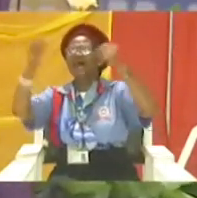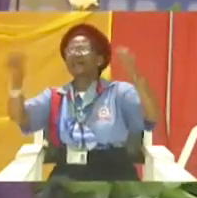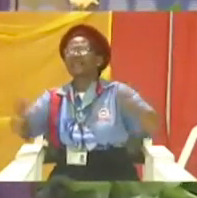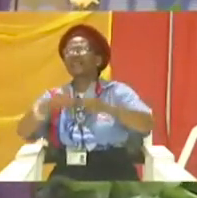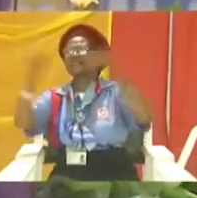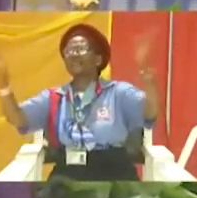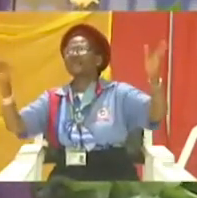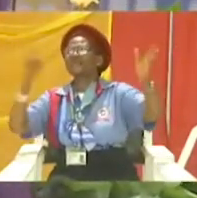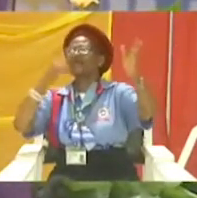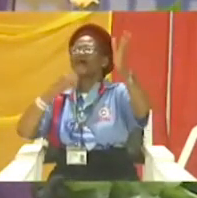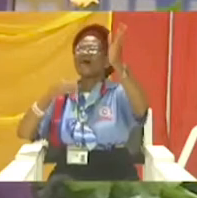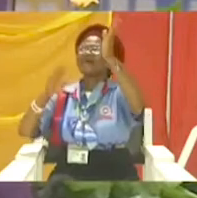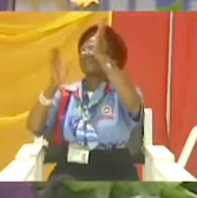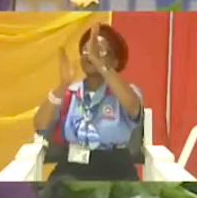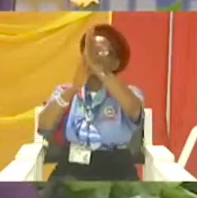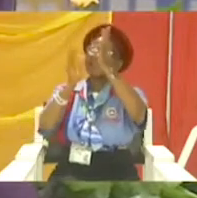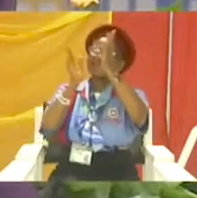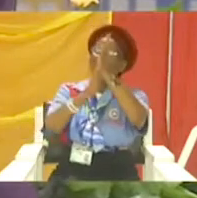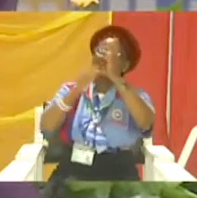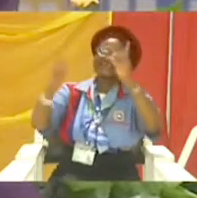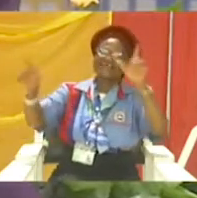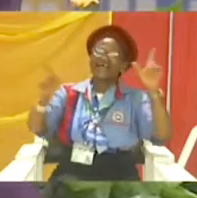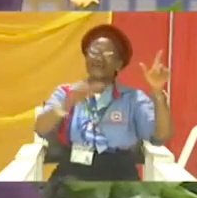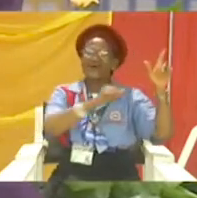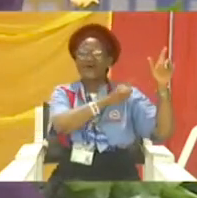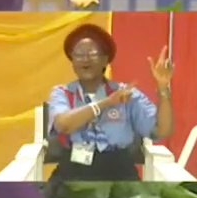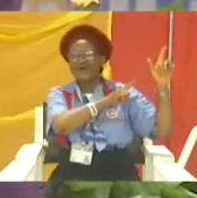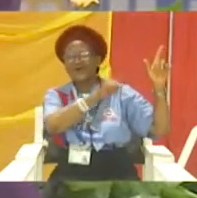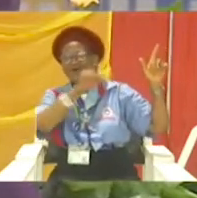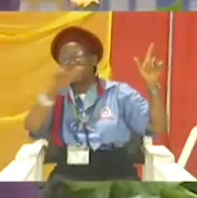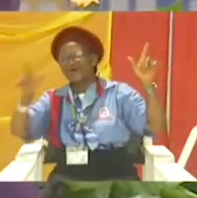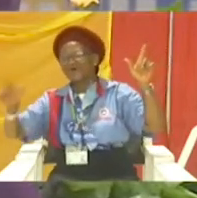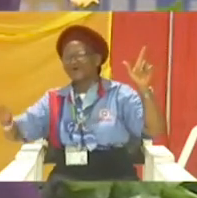Hallelujah, hallelujah, praise the Lord.